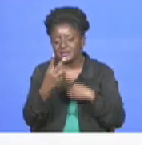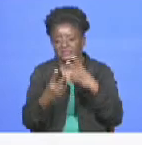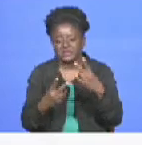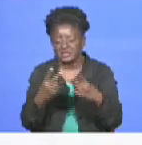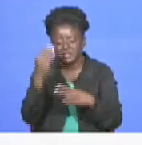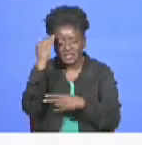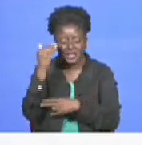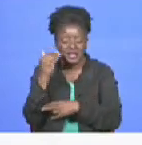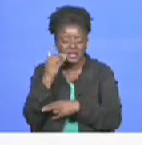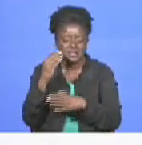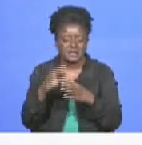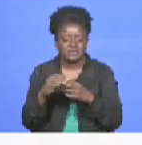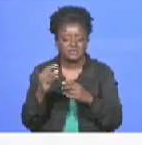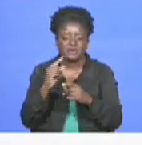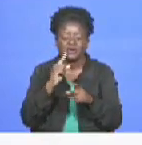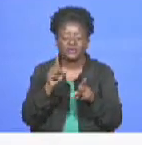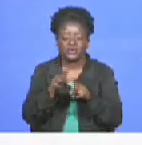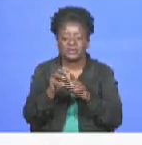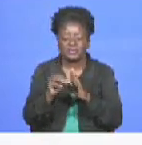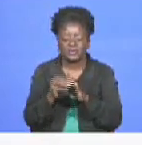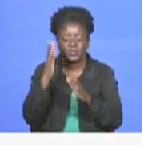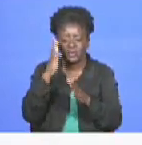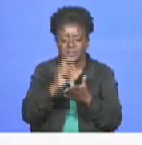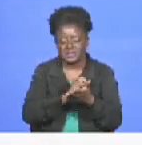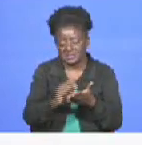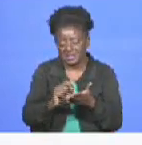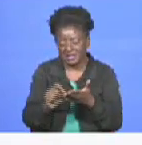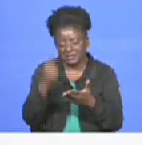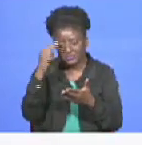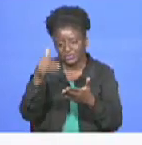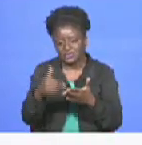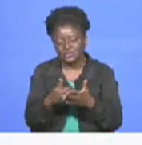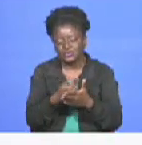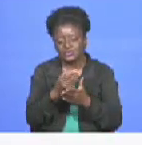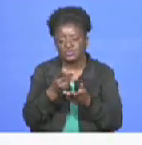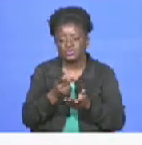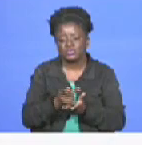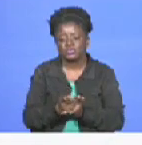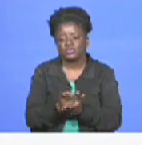Carnival Corporation for the new cruise port.